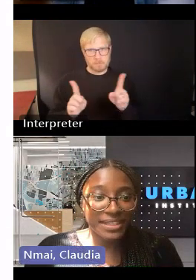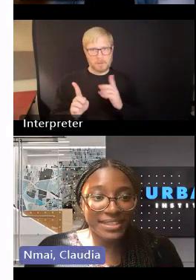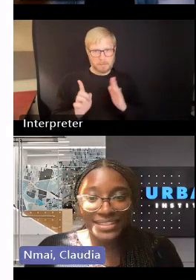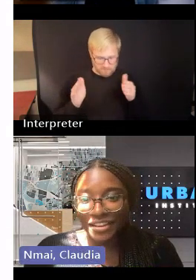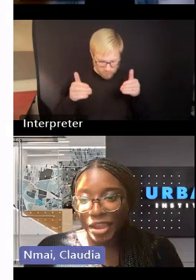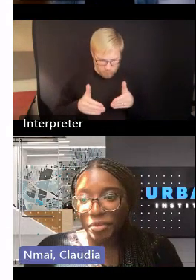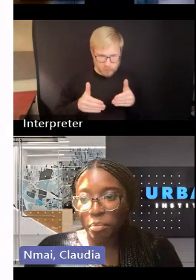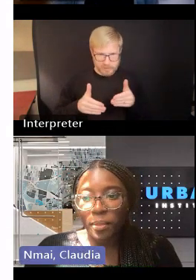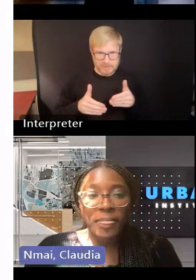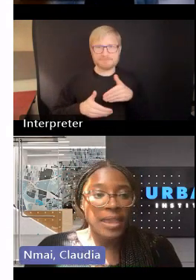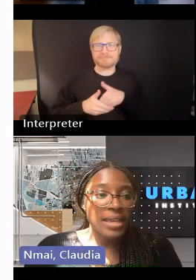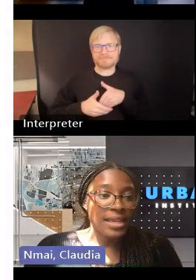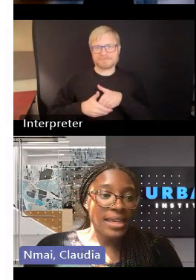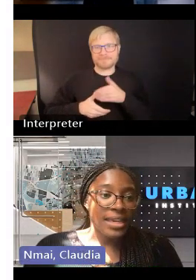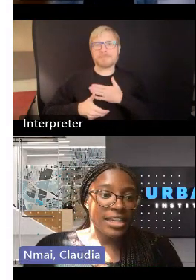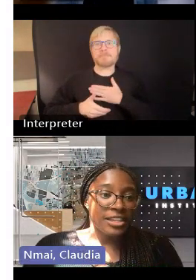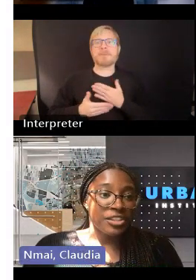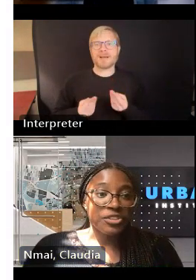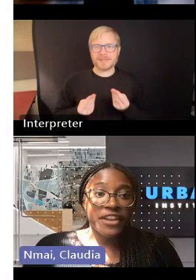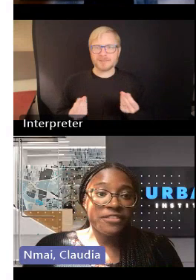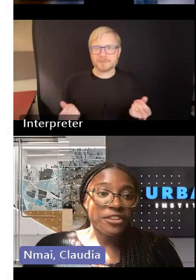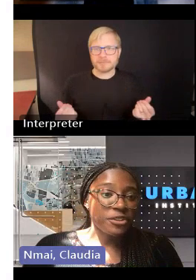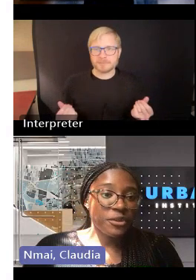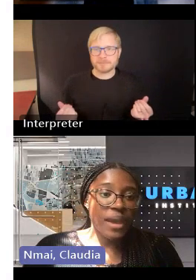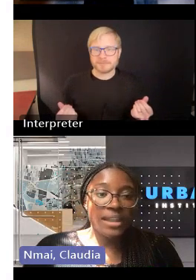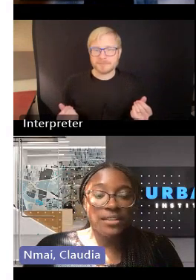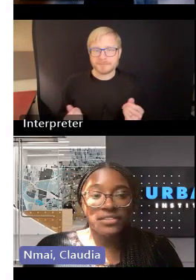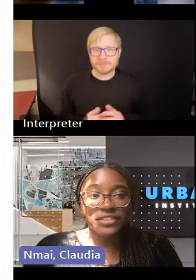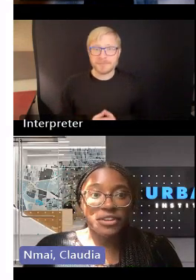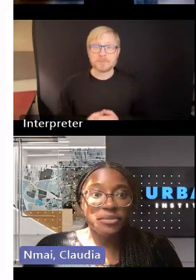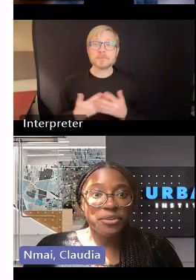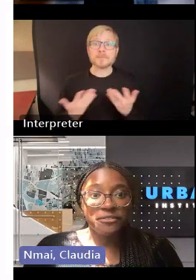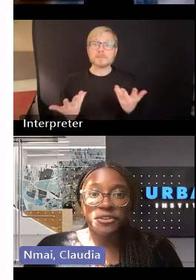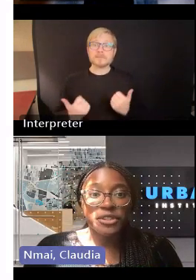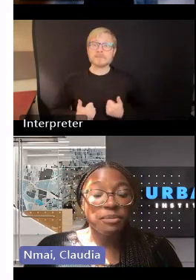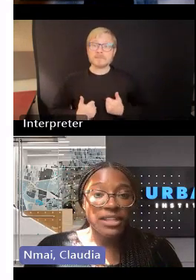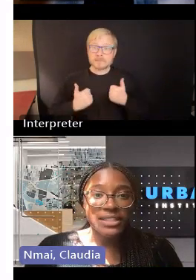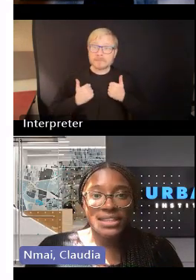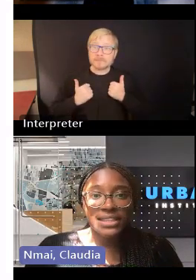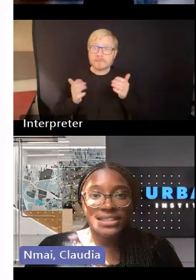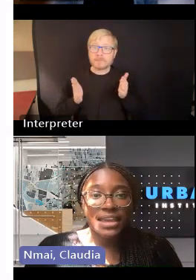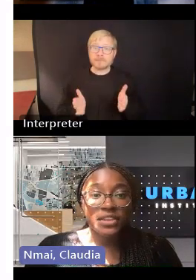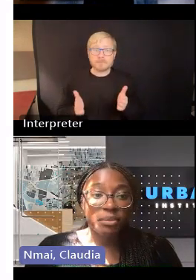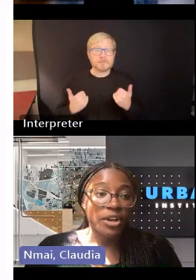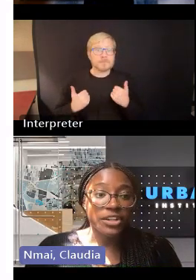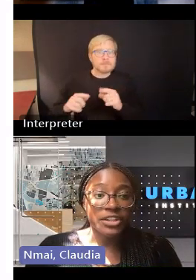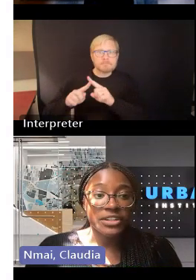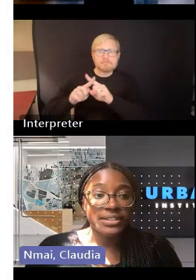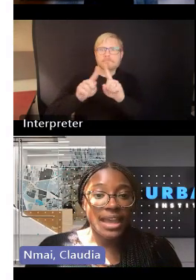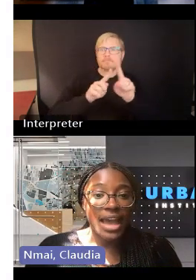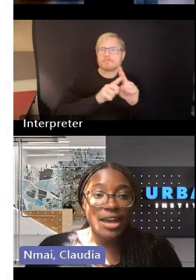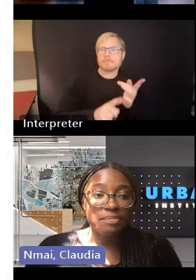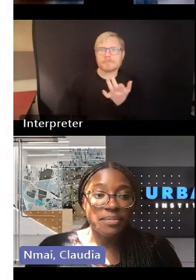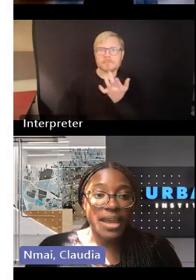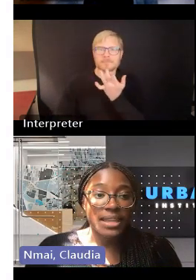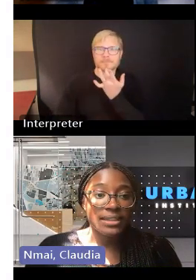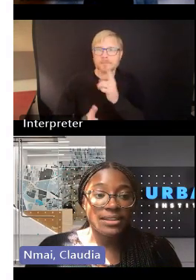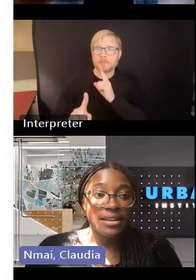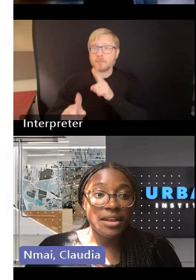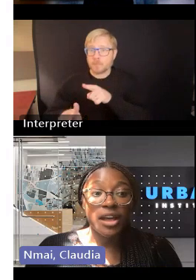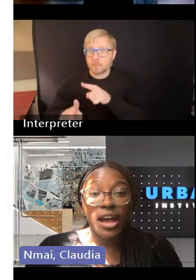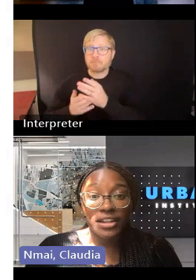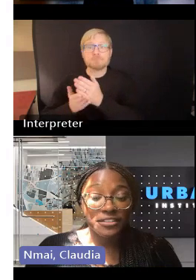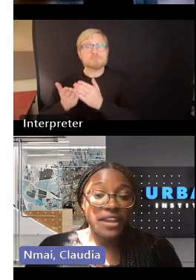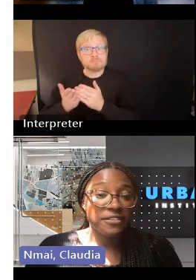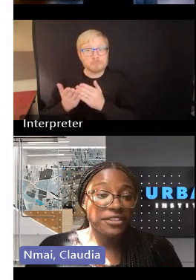Next slide, please. Okay. So survivors also had a lot of different preferred responses to their partners,